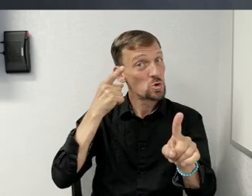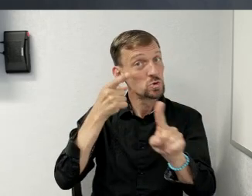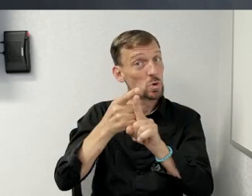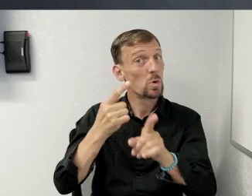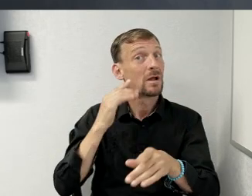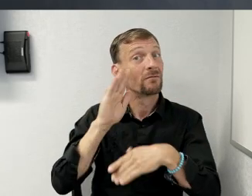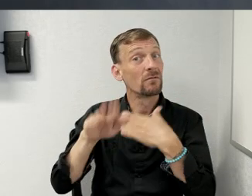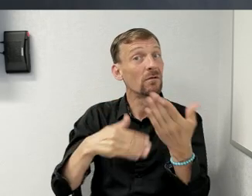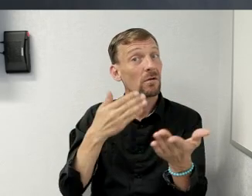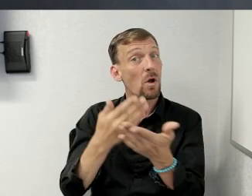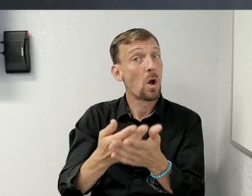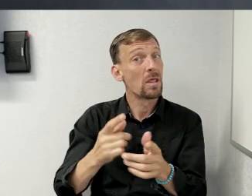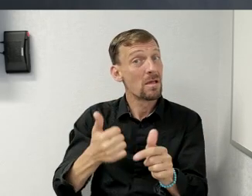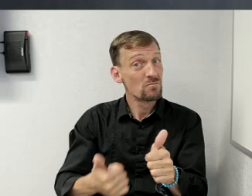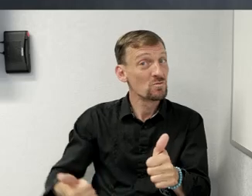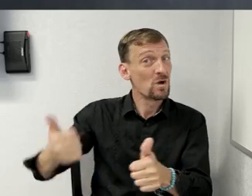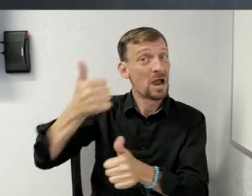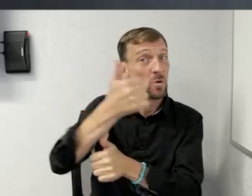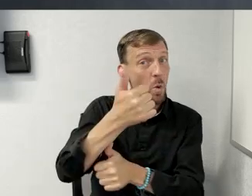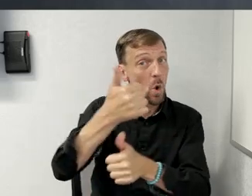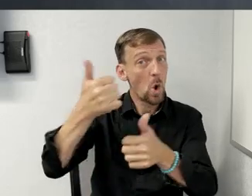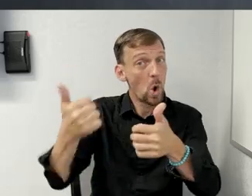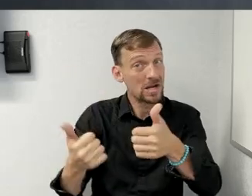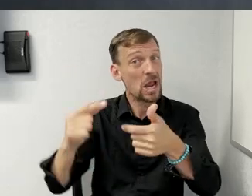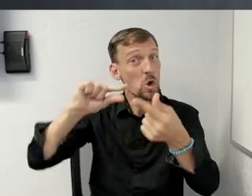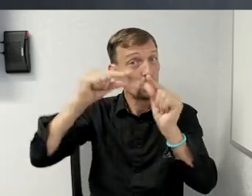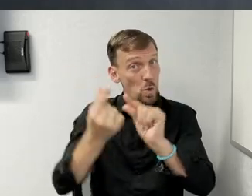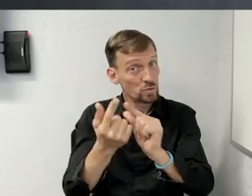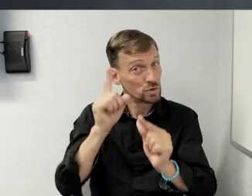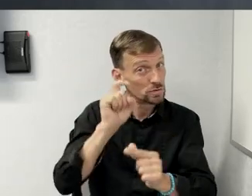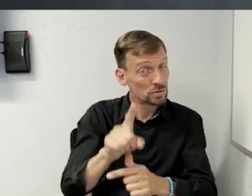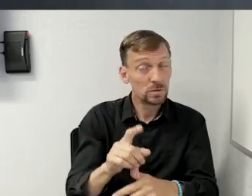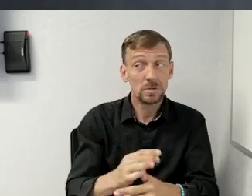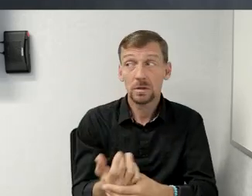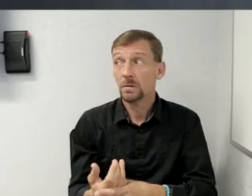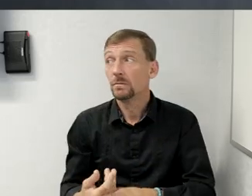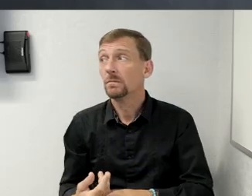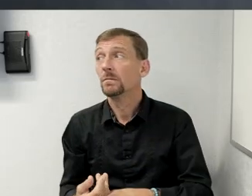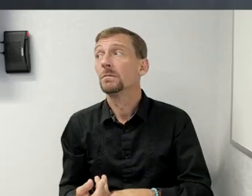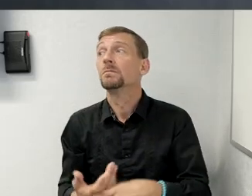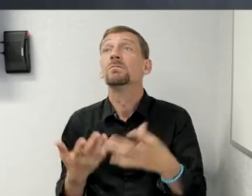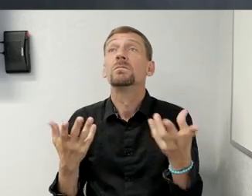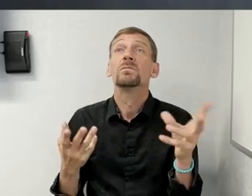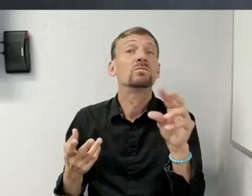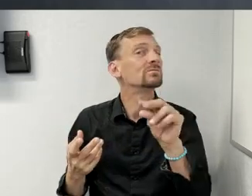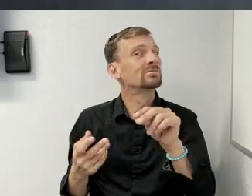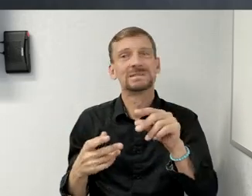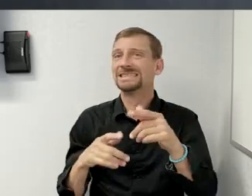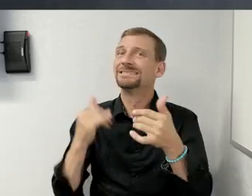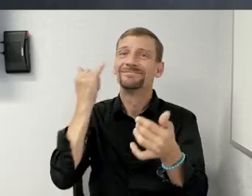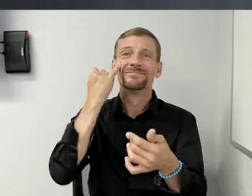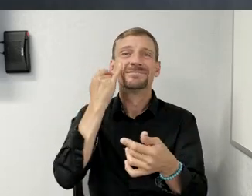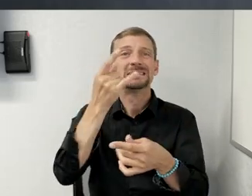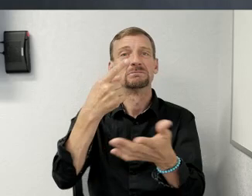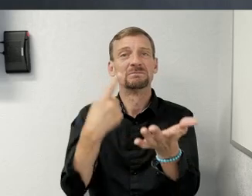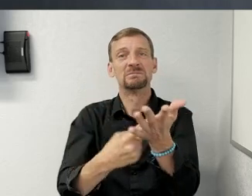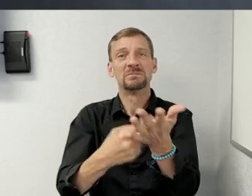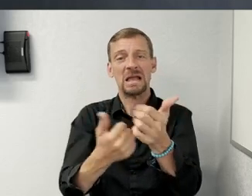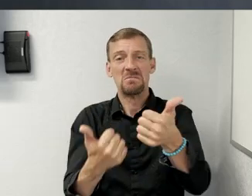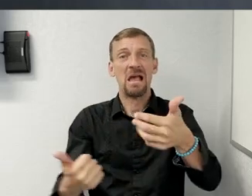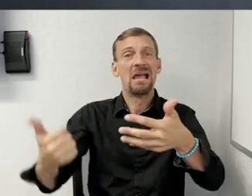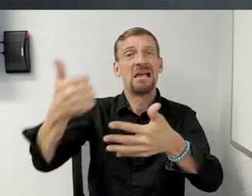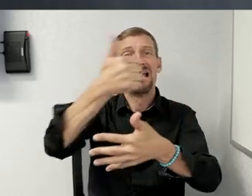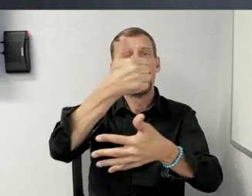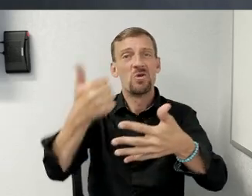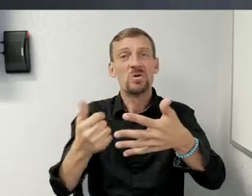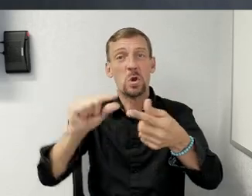of the priority groups? No, and again, when you speak of priority groups,